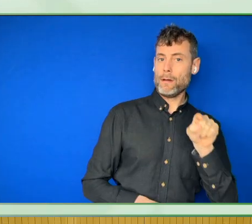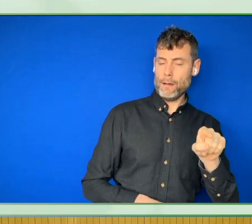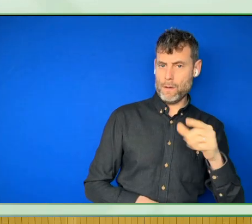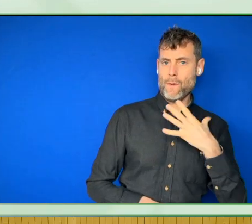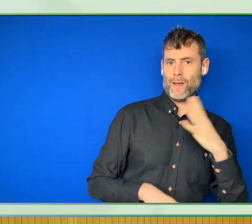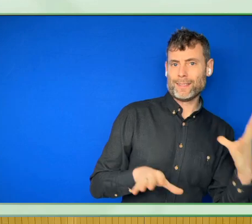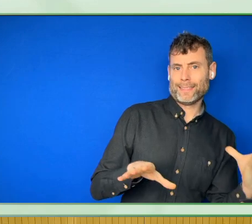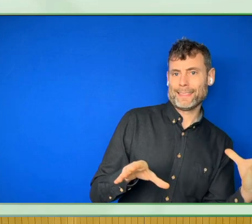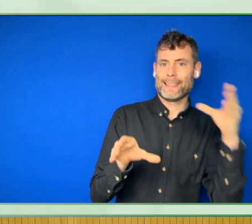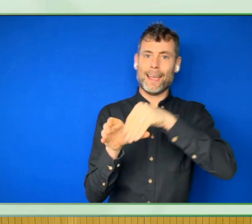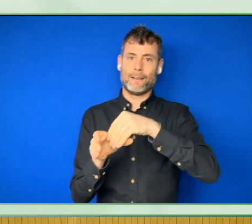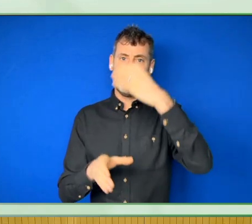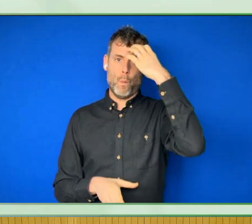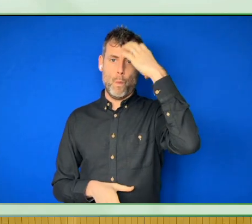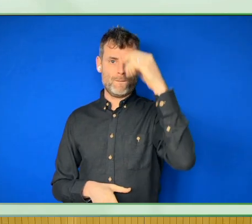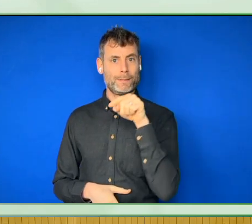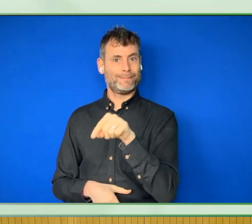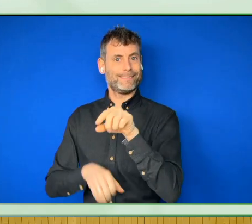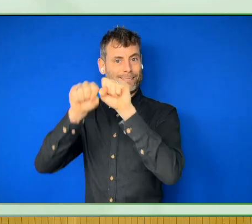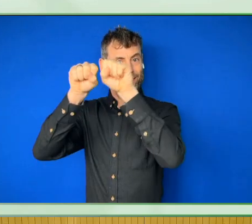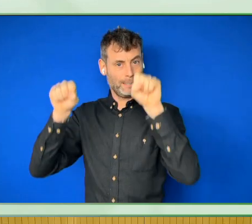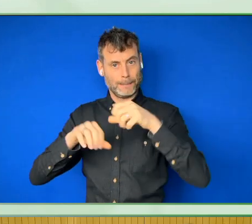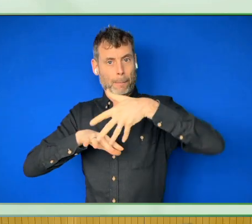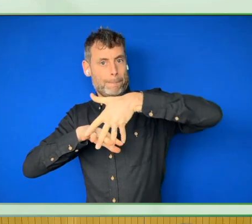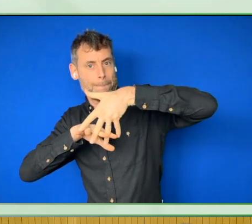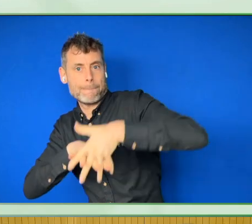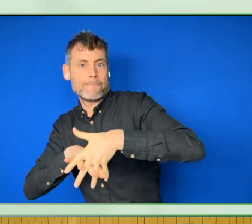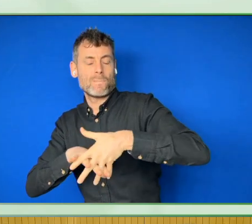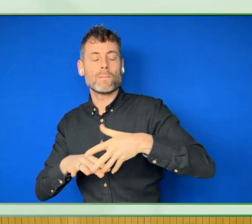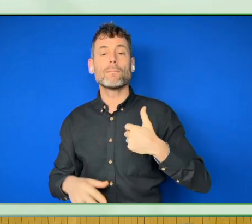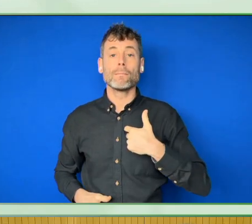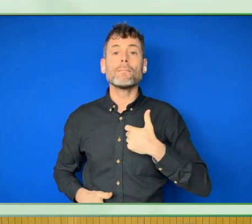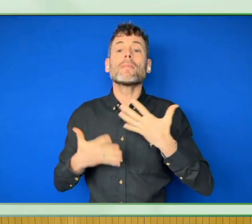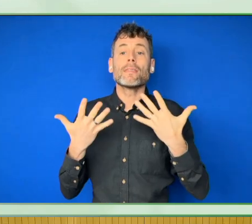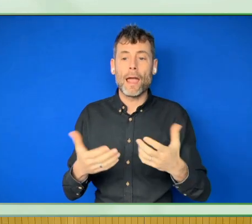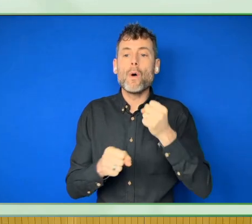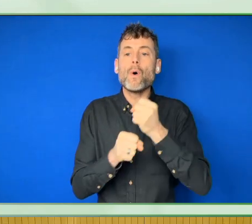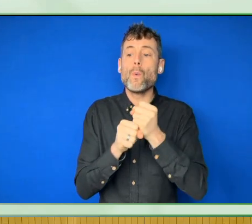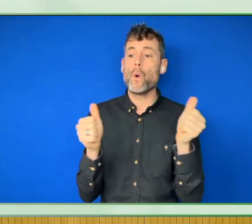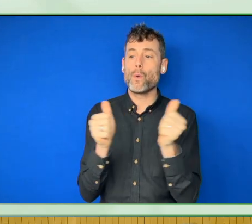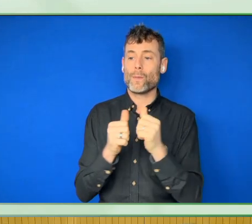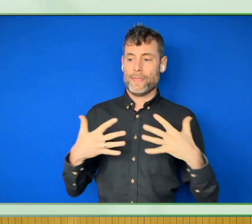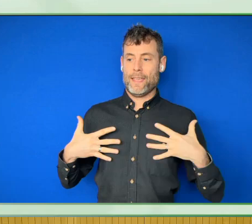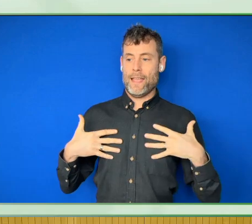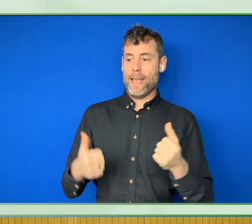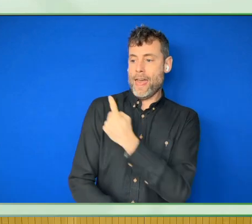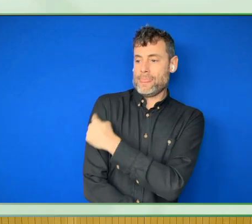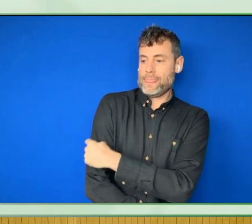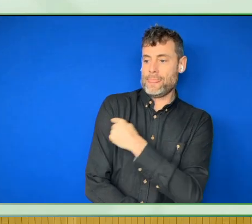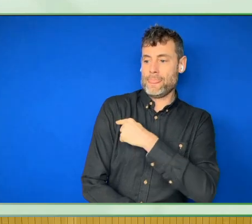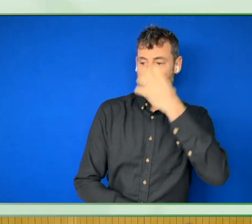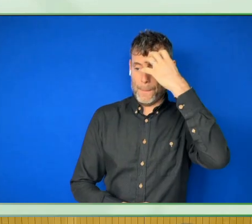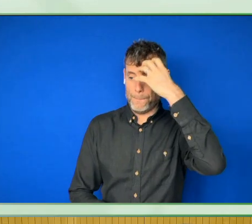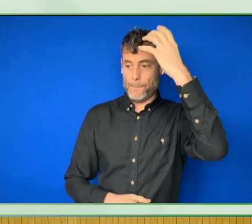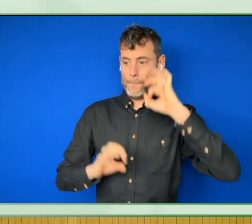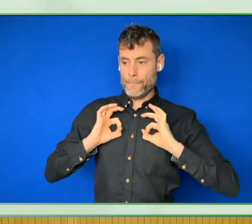Now we're working with Health Ministry to start this training with local professionals